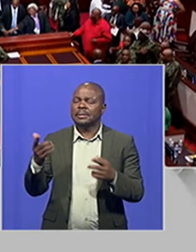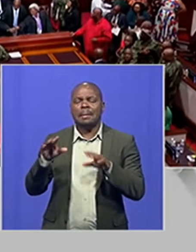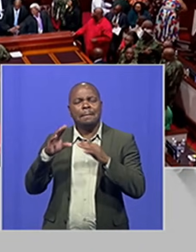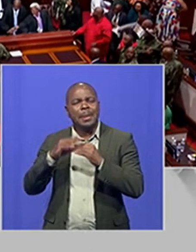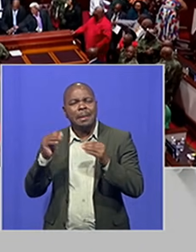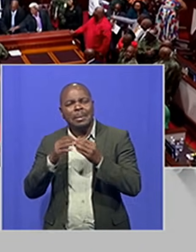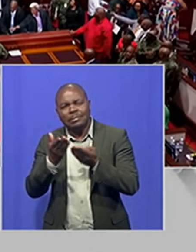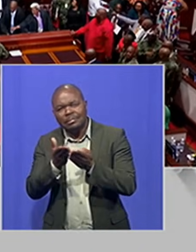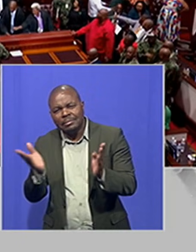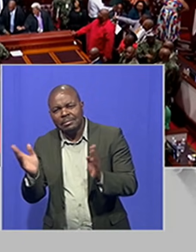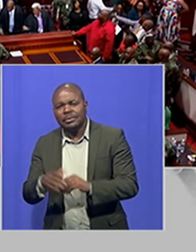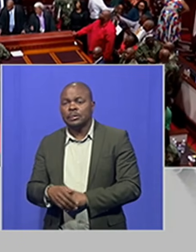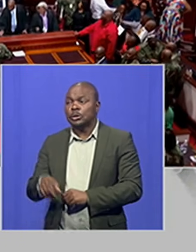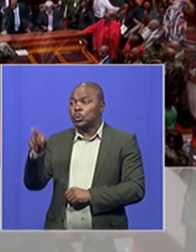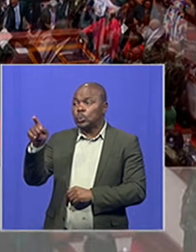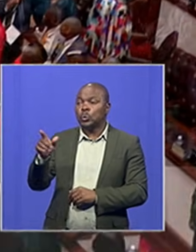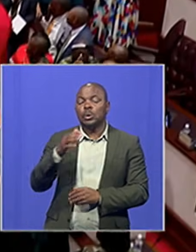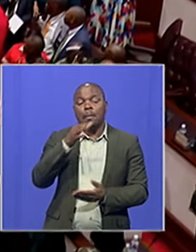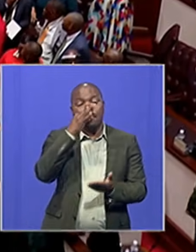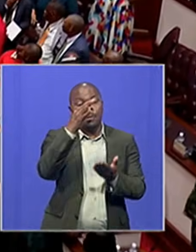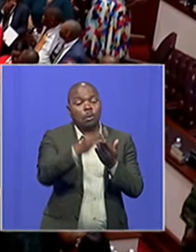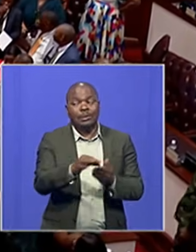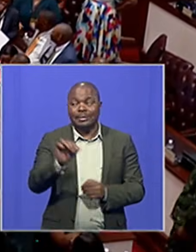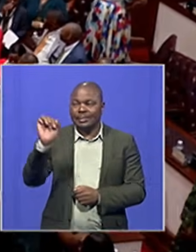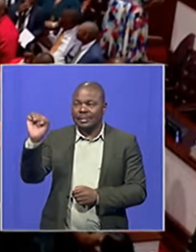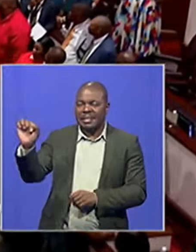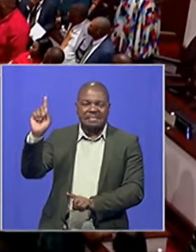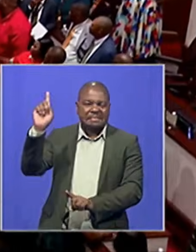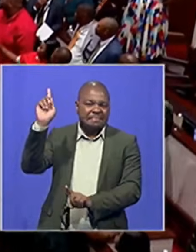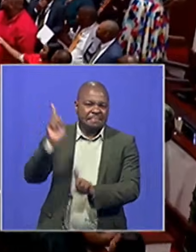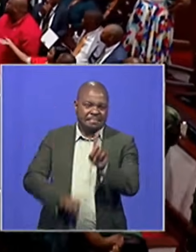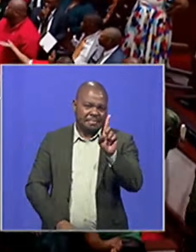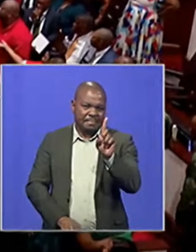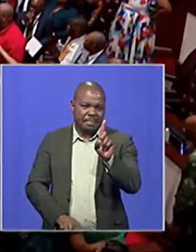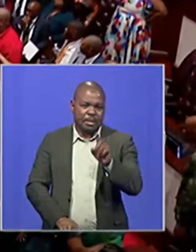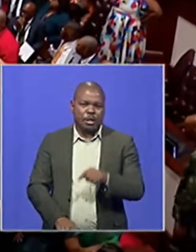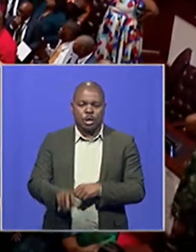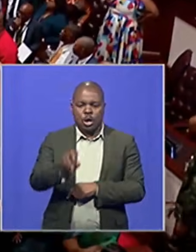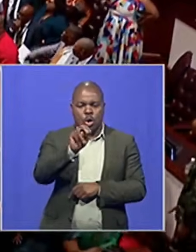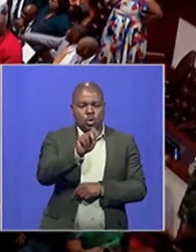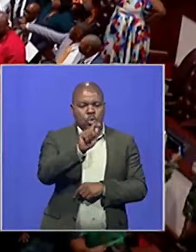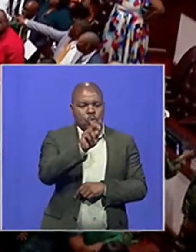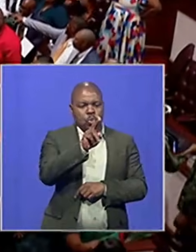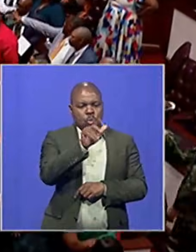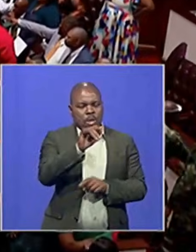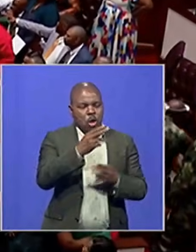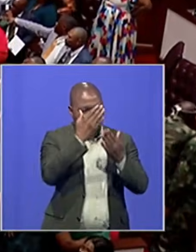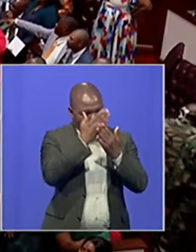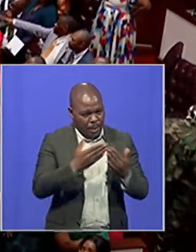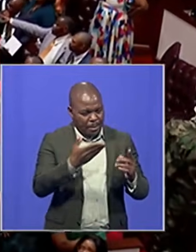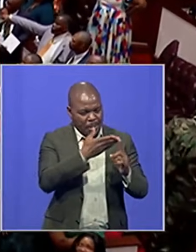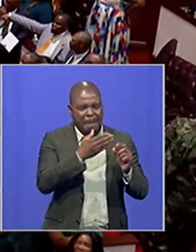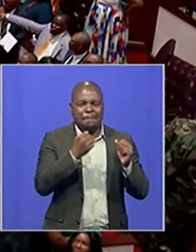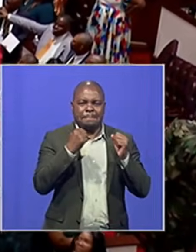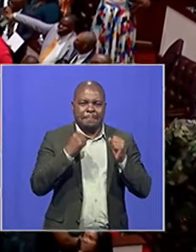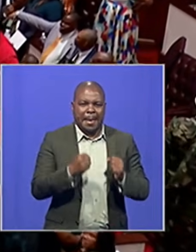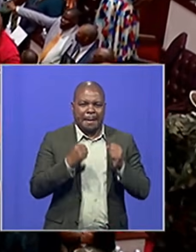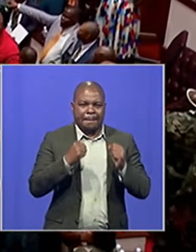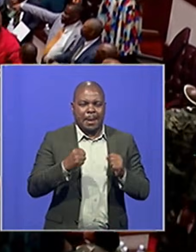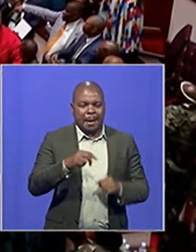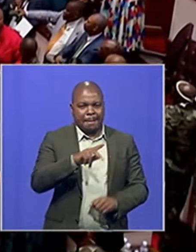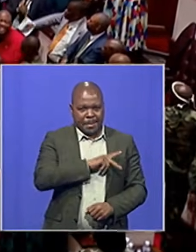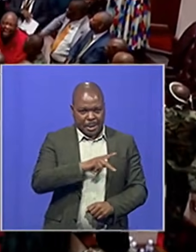motion has failed. Honorable Ntuli remains the premier. The